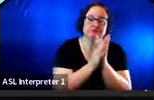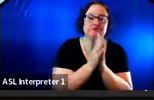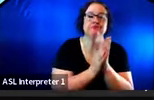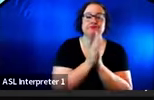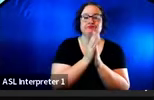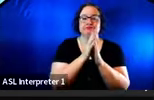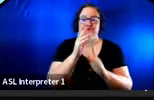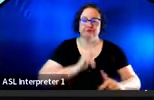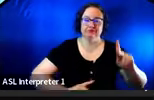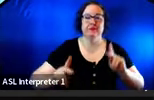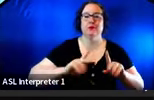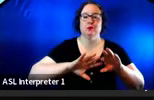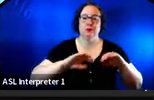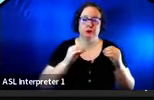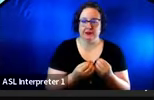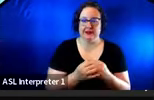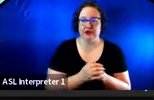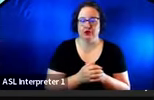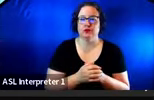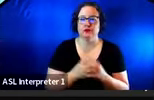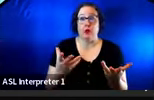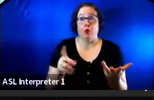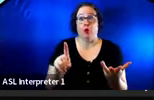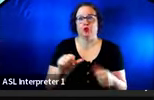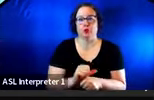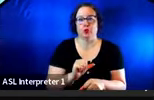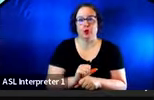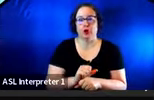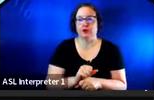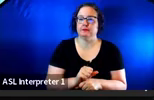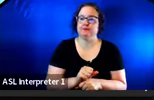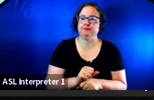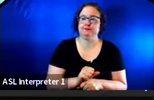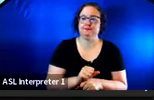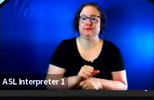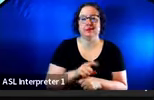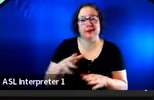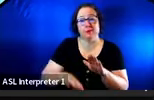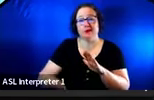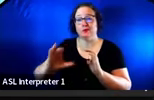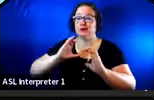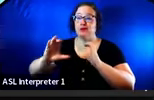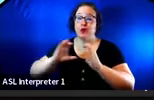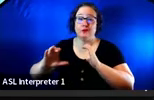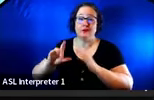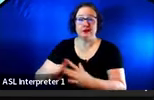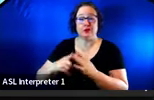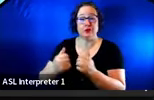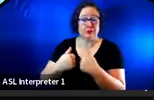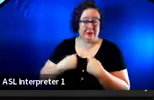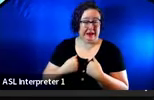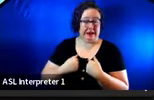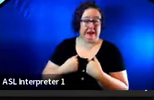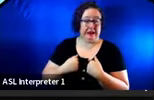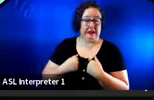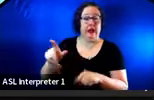passionate people with passionate organizations that want to do the work. We have to figure that out. It's basically a conversation that starts with me. It takes